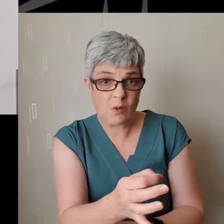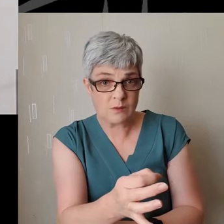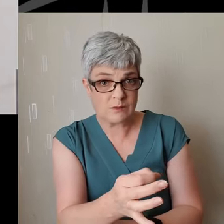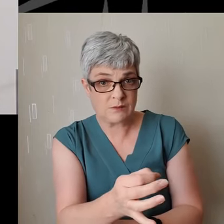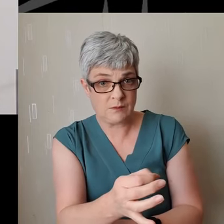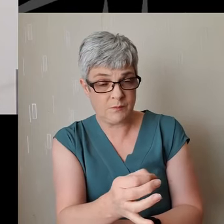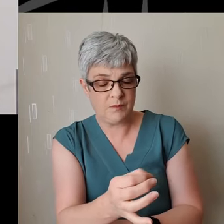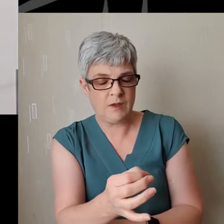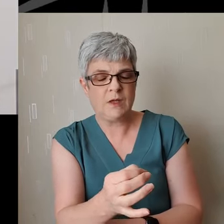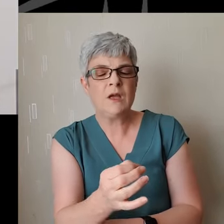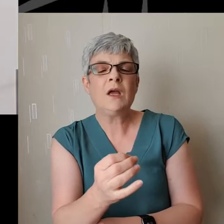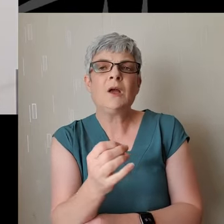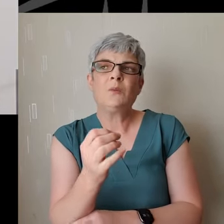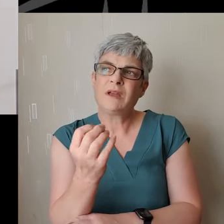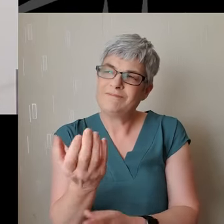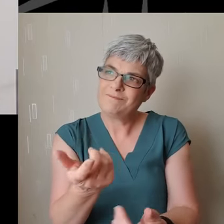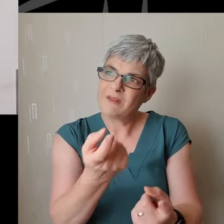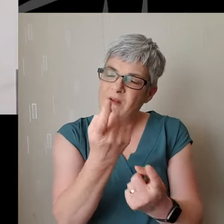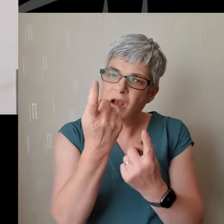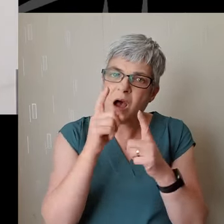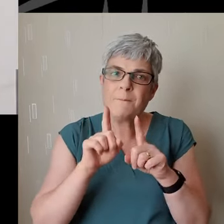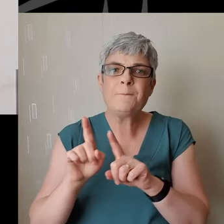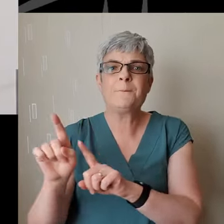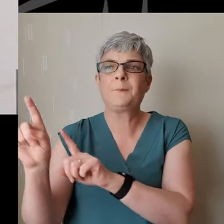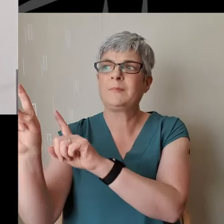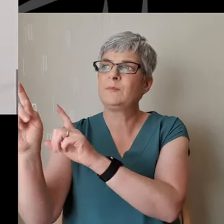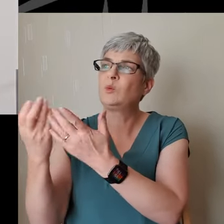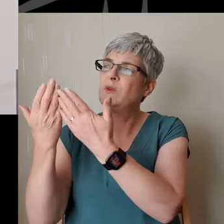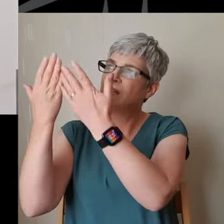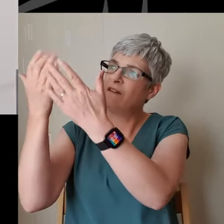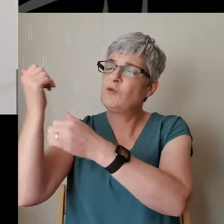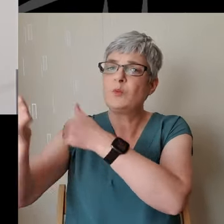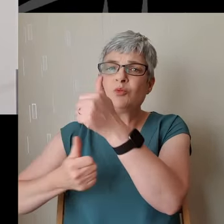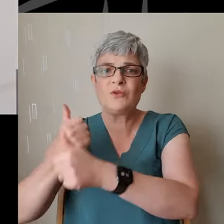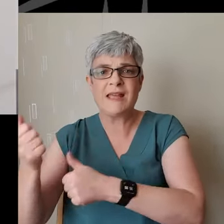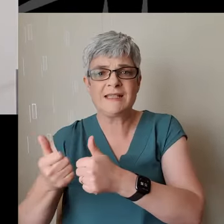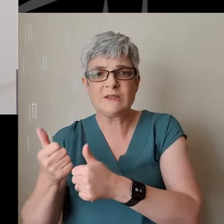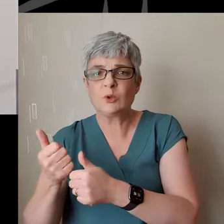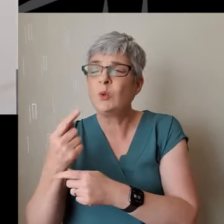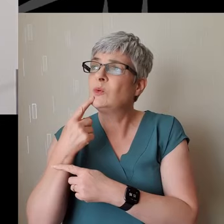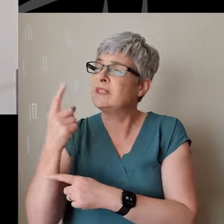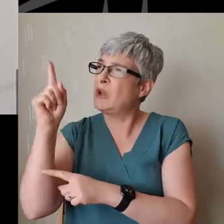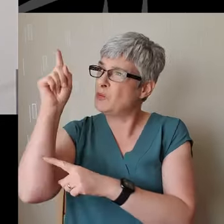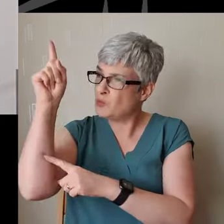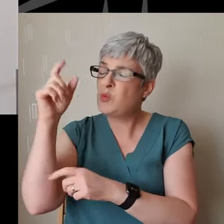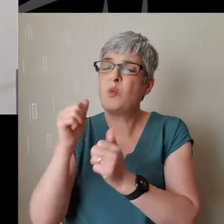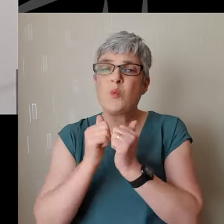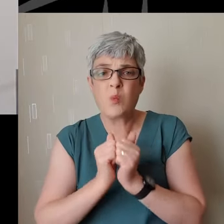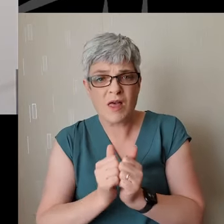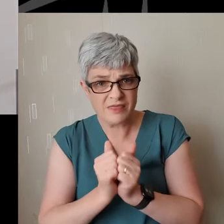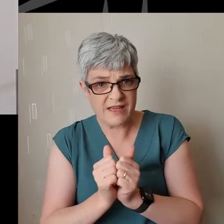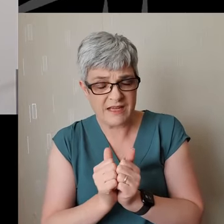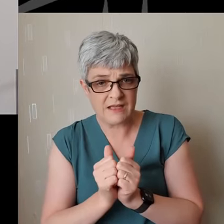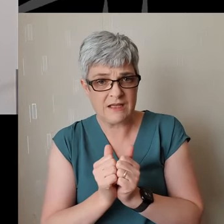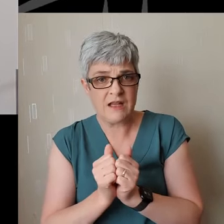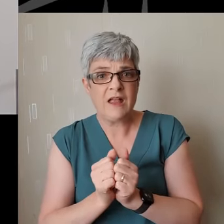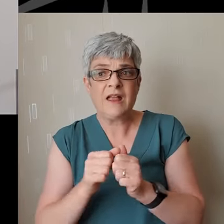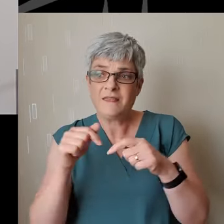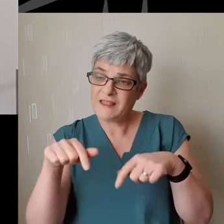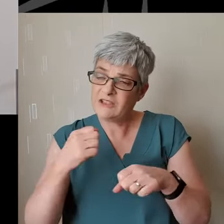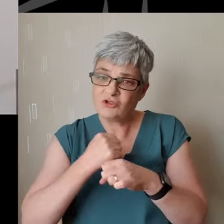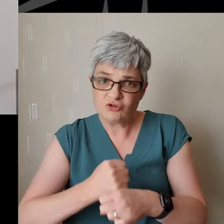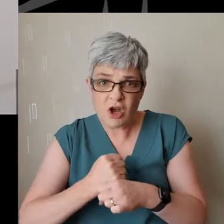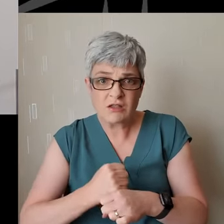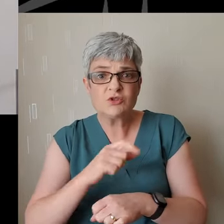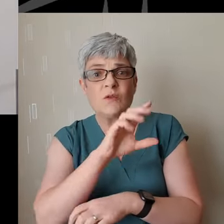to give you our praise, to say that you are worthy, to say that as the Church of Christ, indeed we